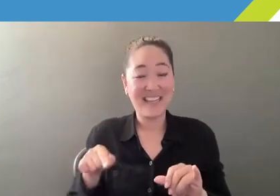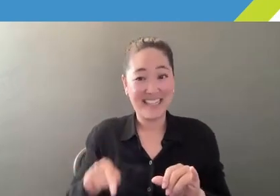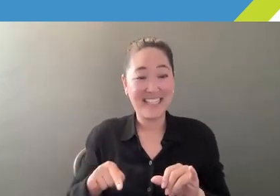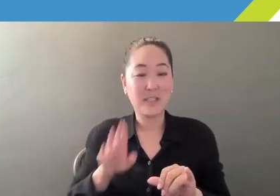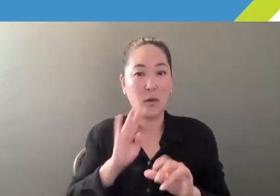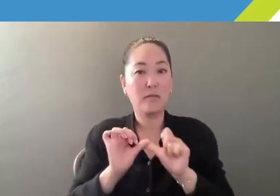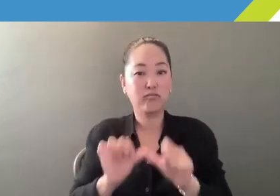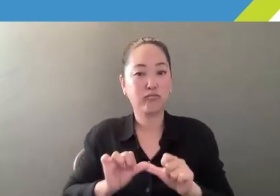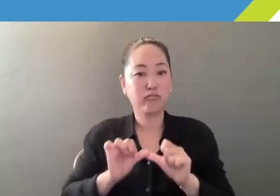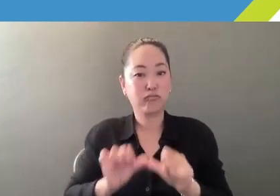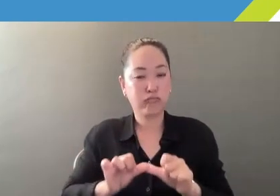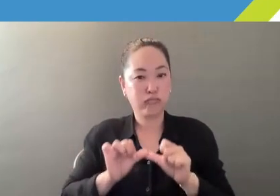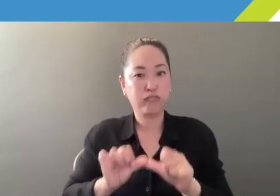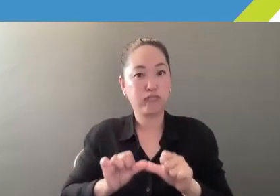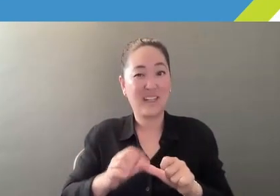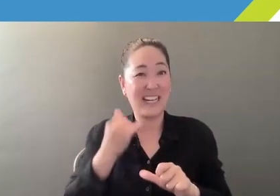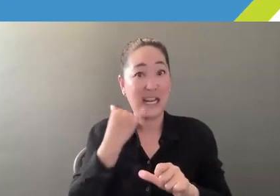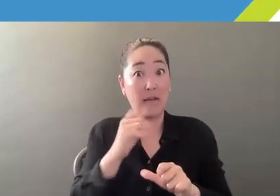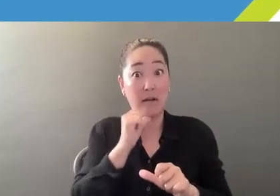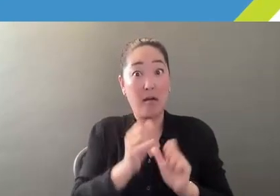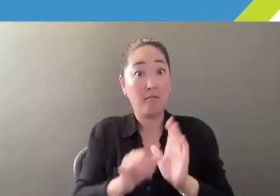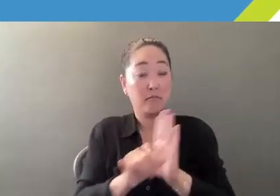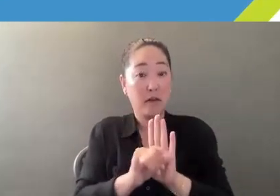and that's what causes the damage over decades.